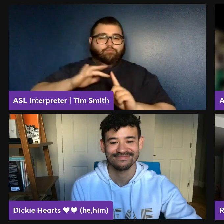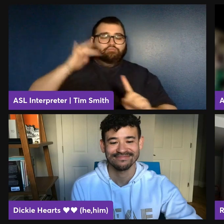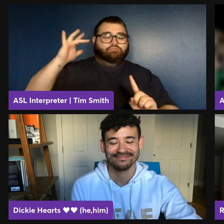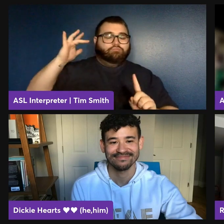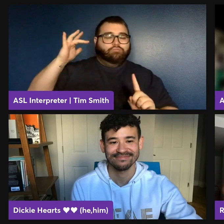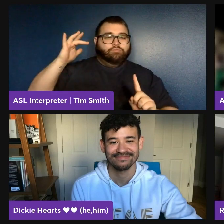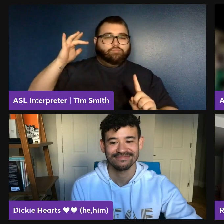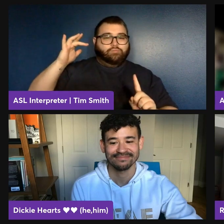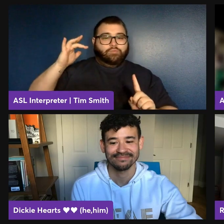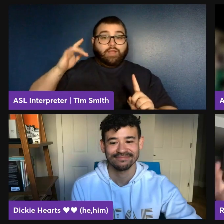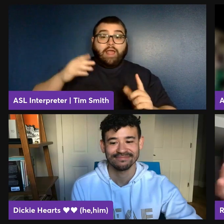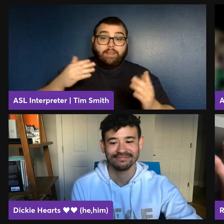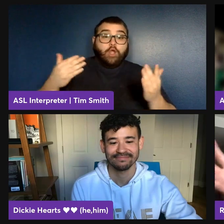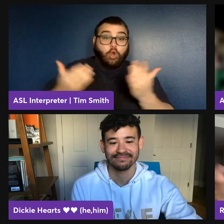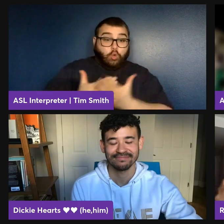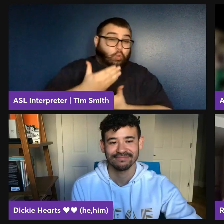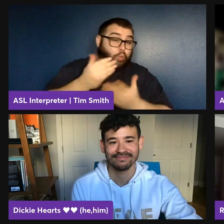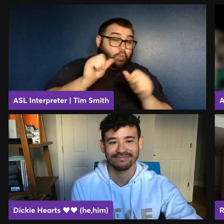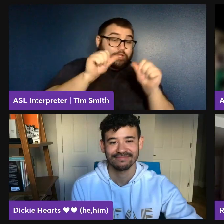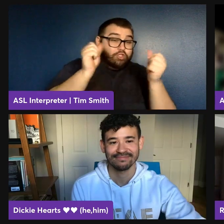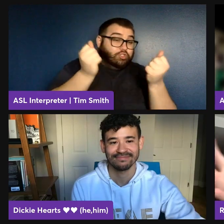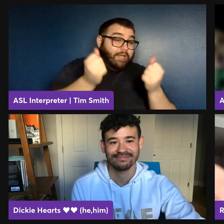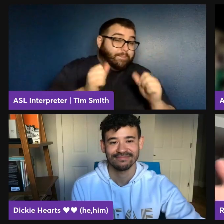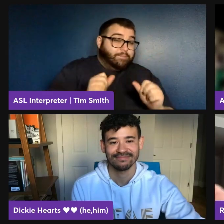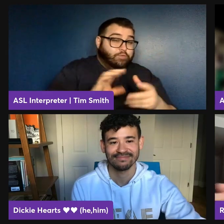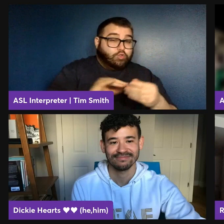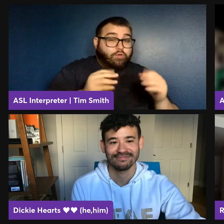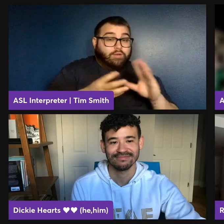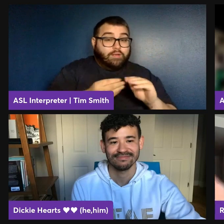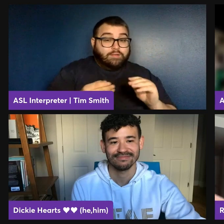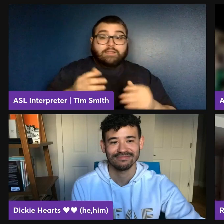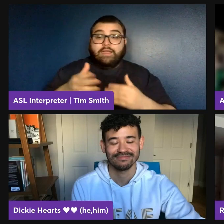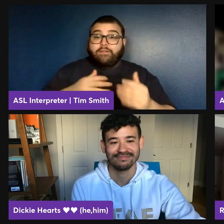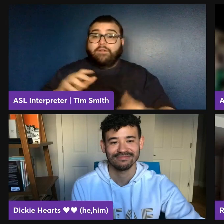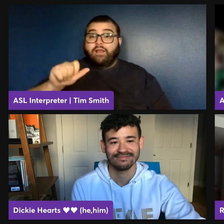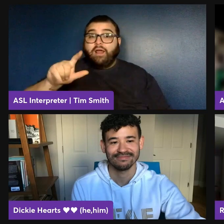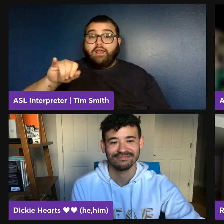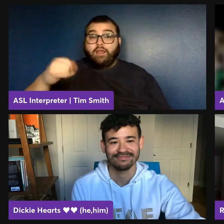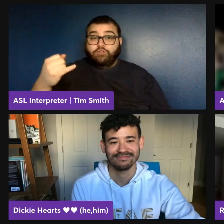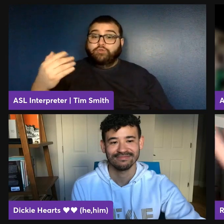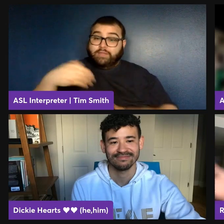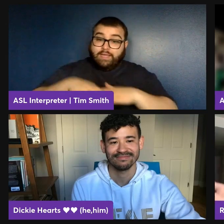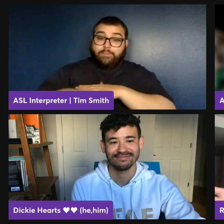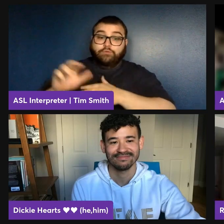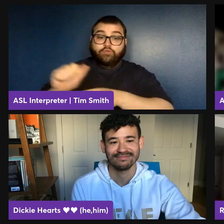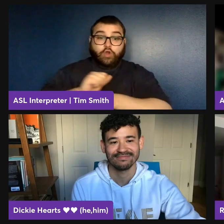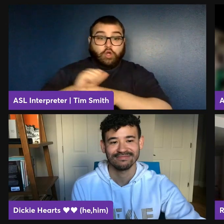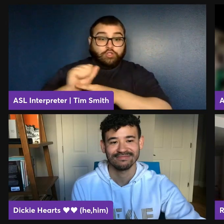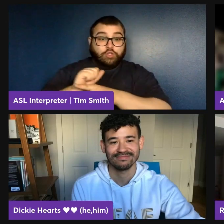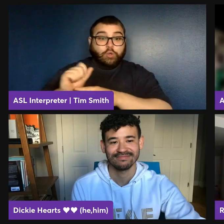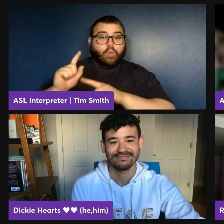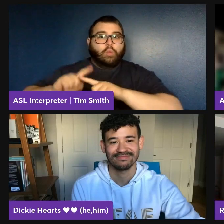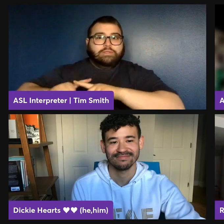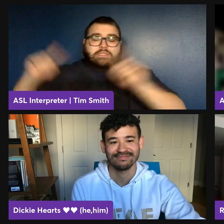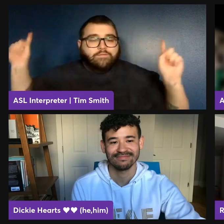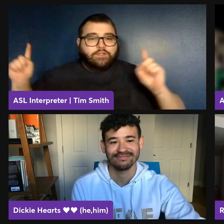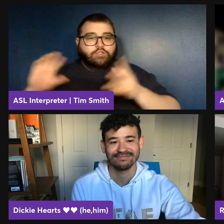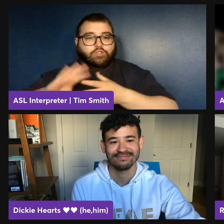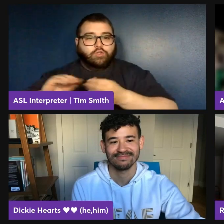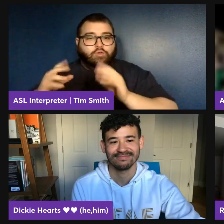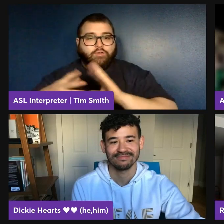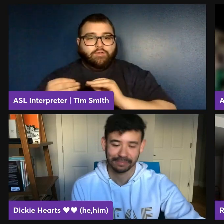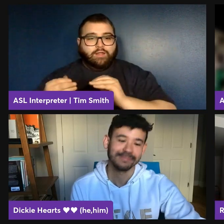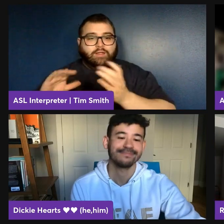and they are newly shaped. Some of them are newly shaped, but even Alejandra, as it came into rehearsal, it was totally different than it had been in